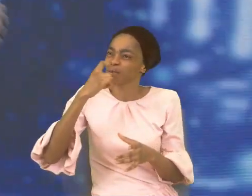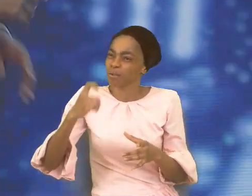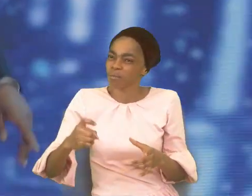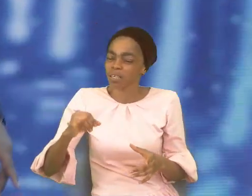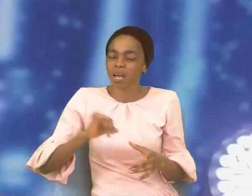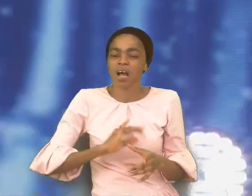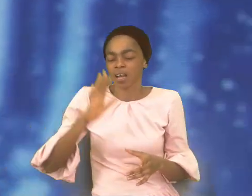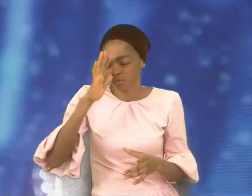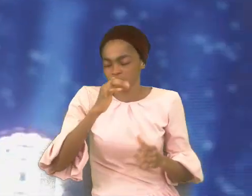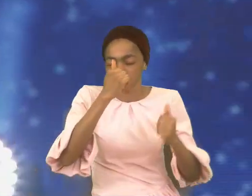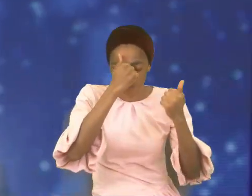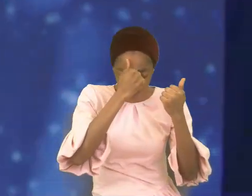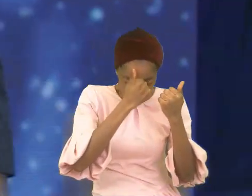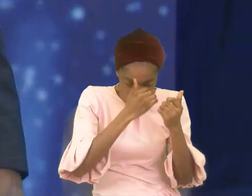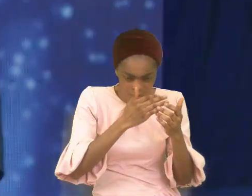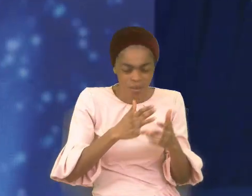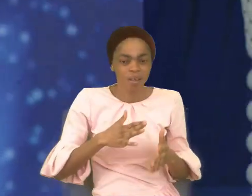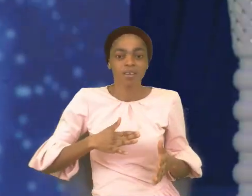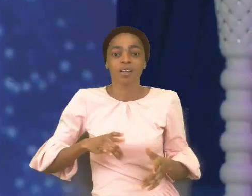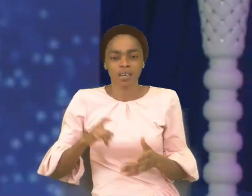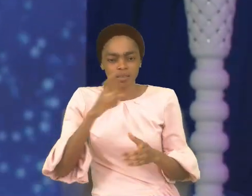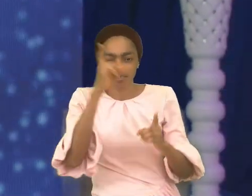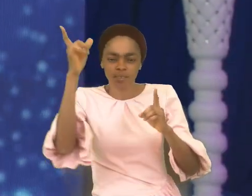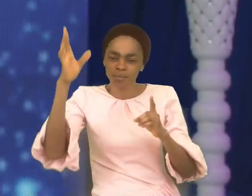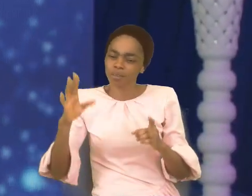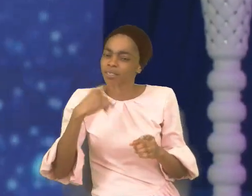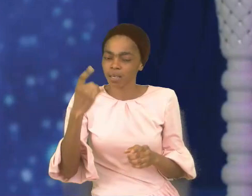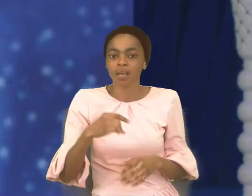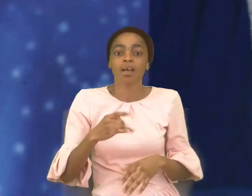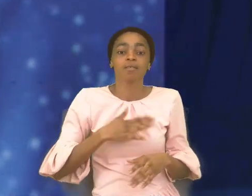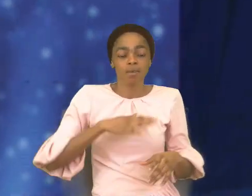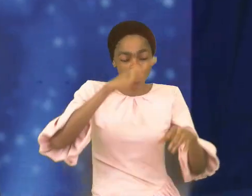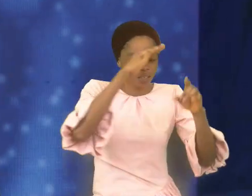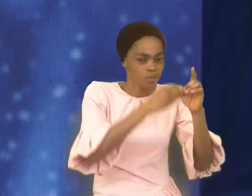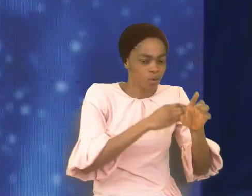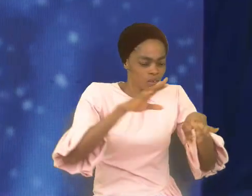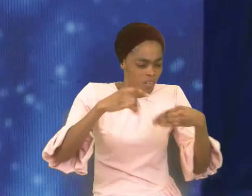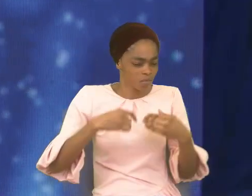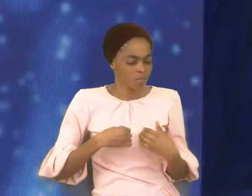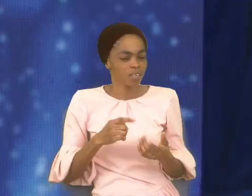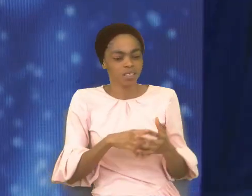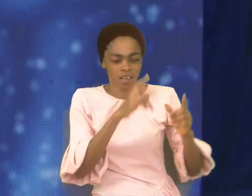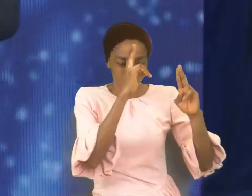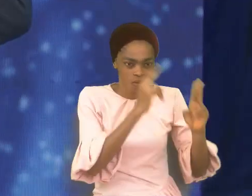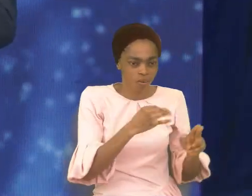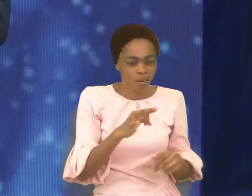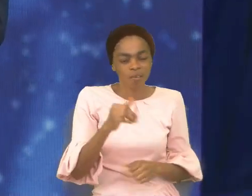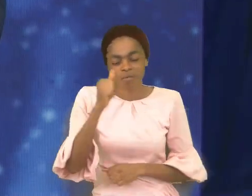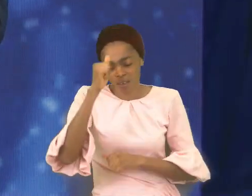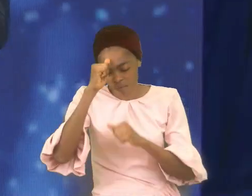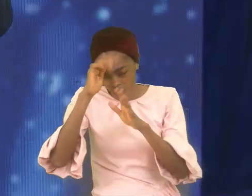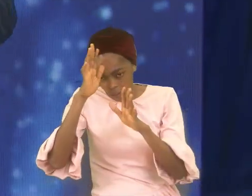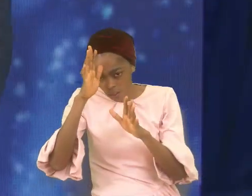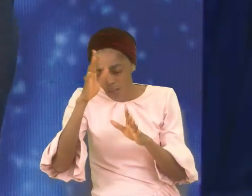me the honor of a father. And you have come in consecration, and all